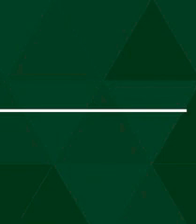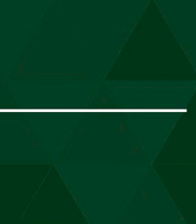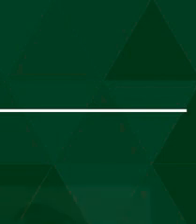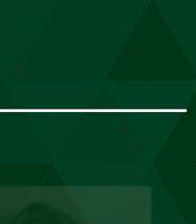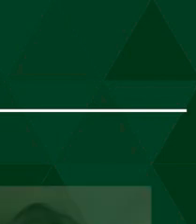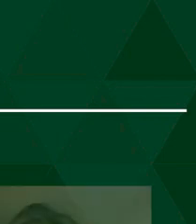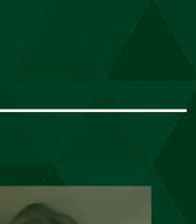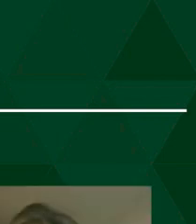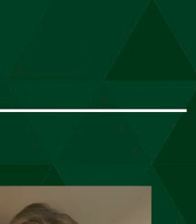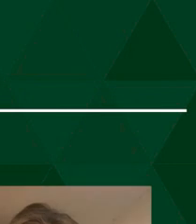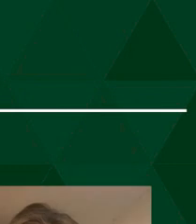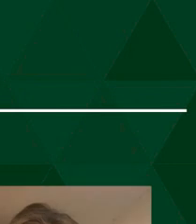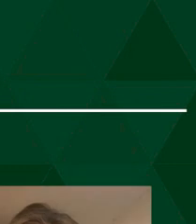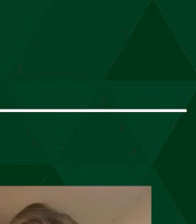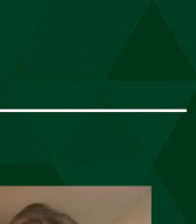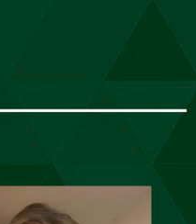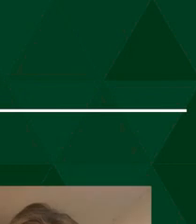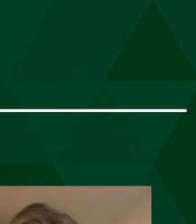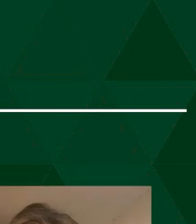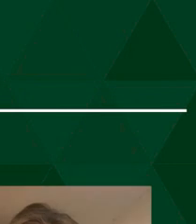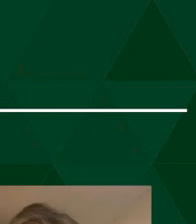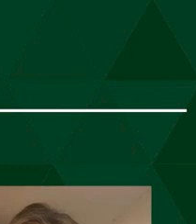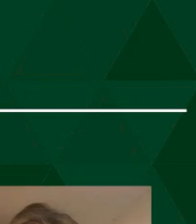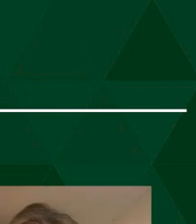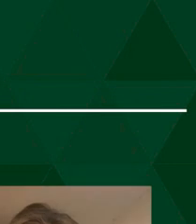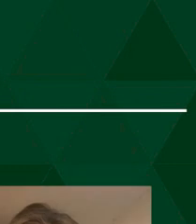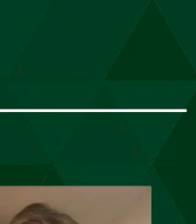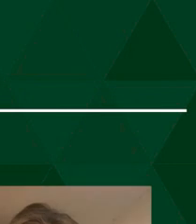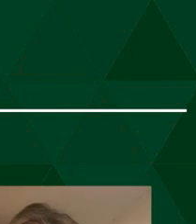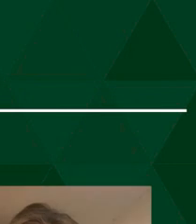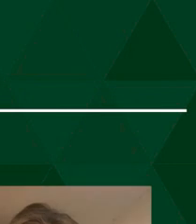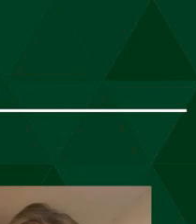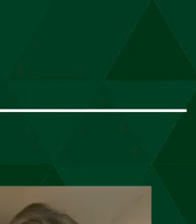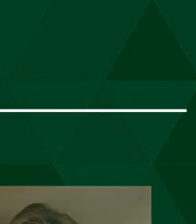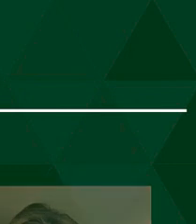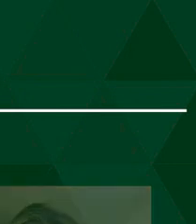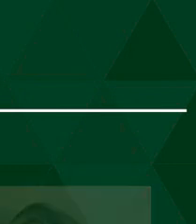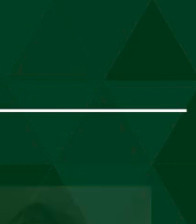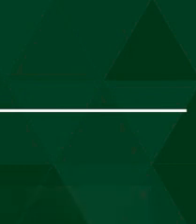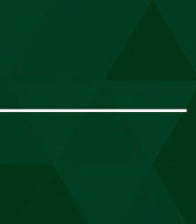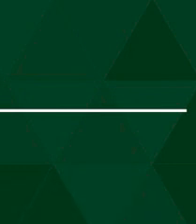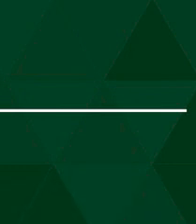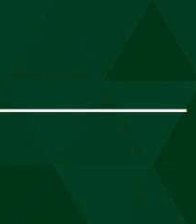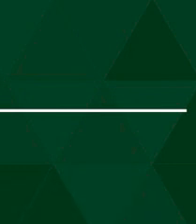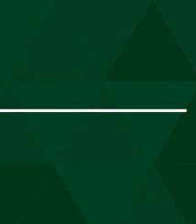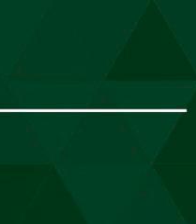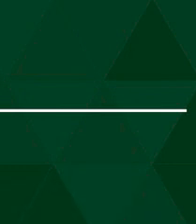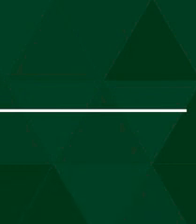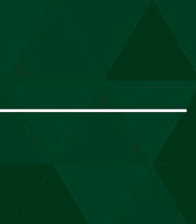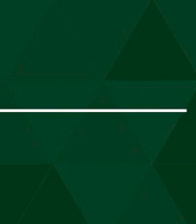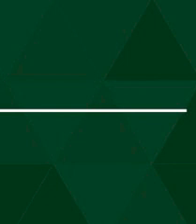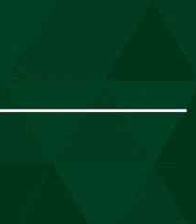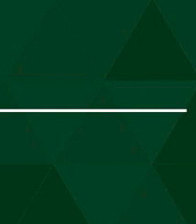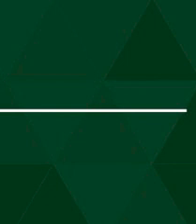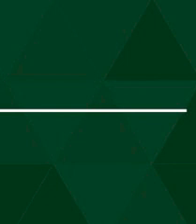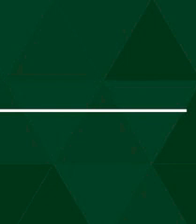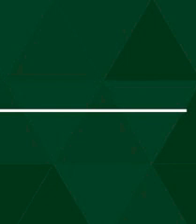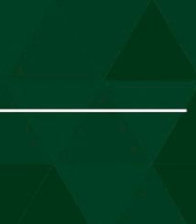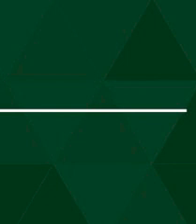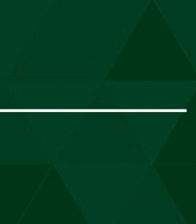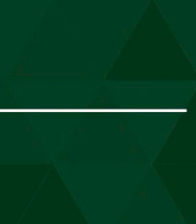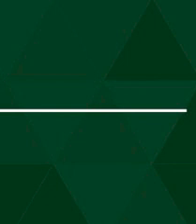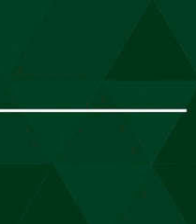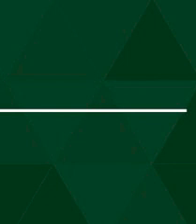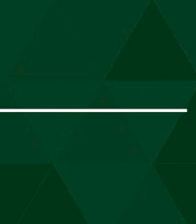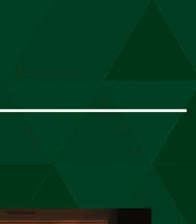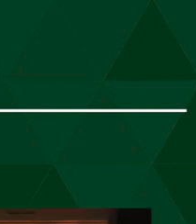magna laude hayley lynn nogueira magna laude jared kyle roy